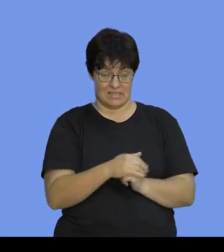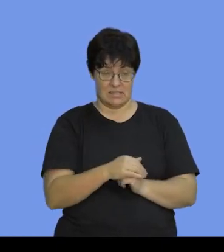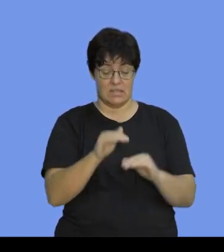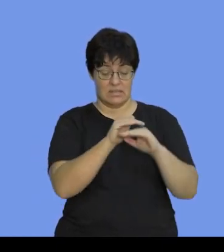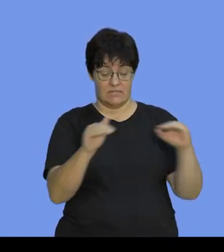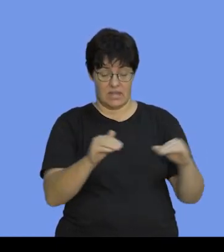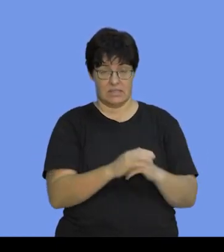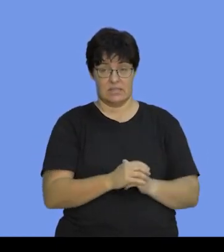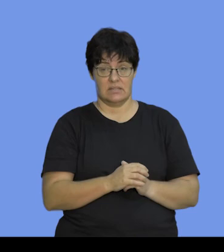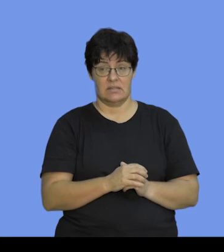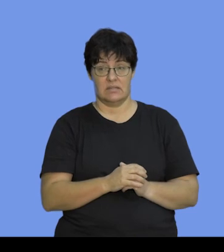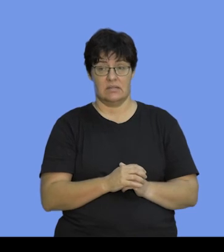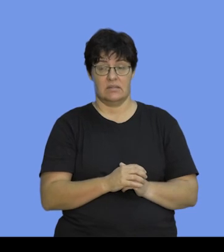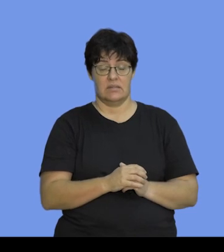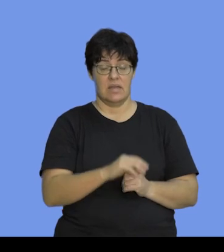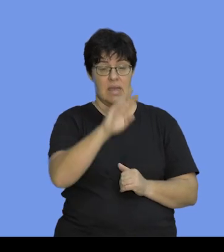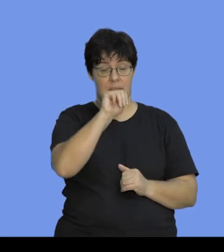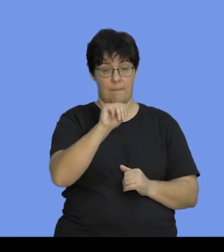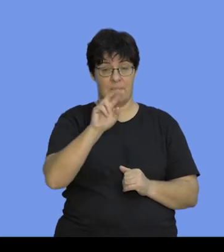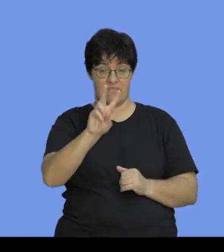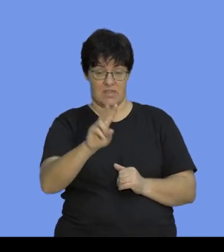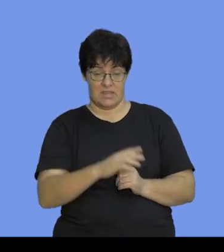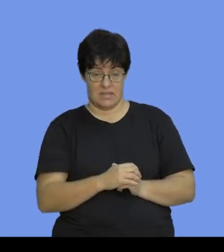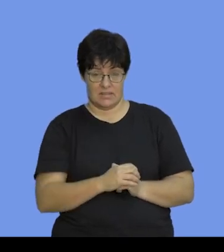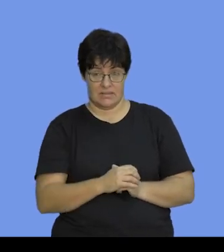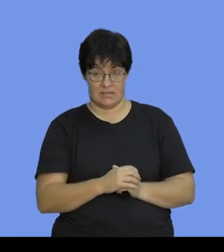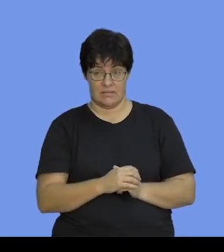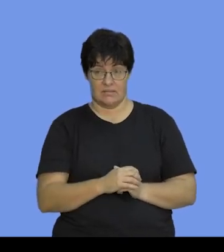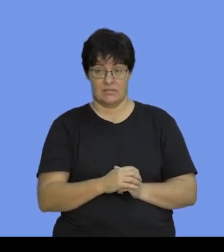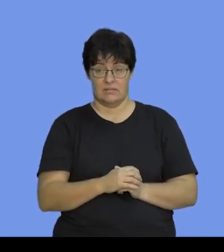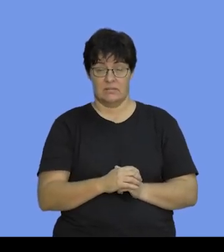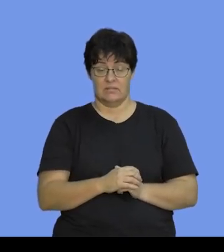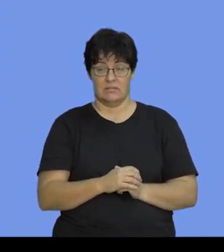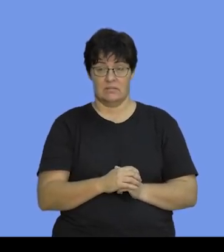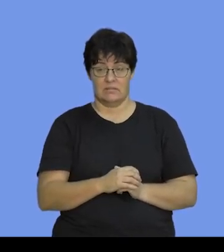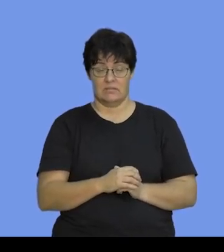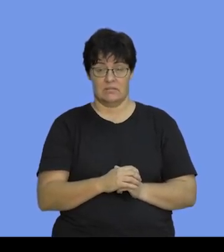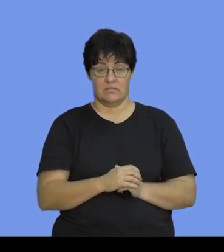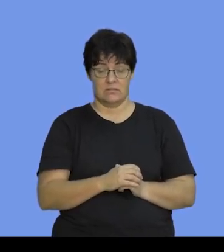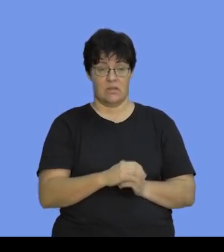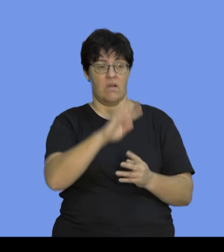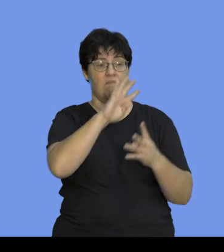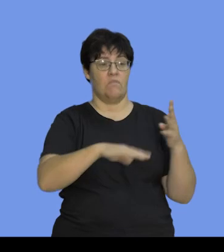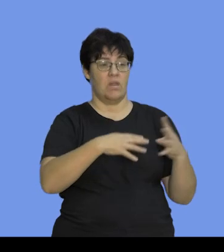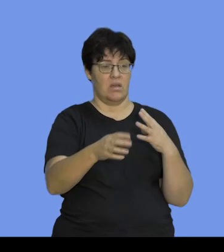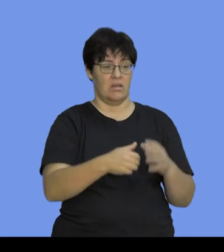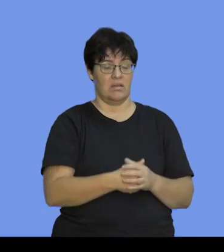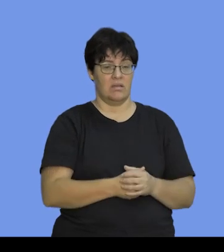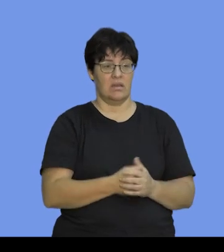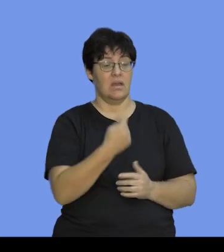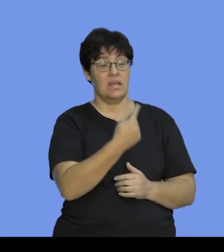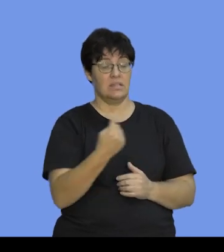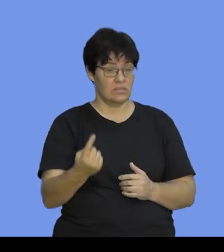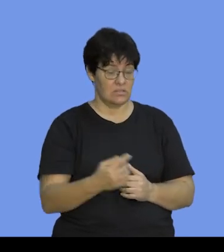sample divided by the molar mass multiplied by the volume. Okay, so this is the formula. So each